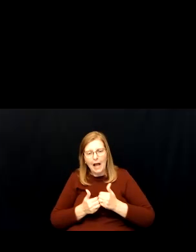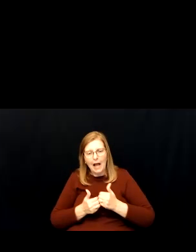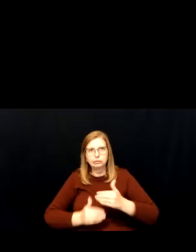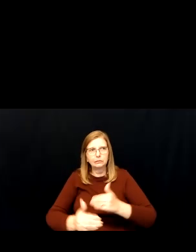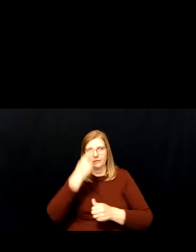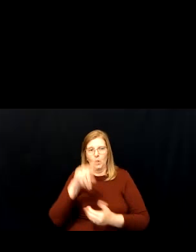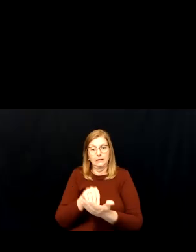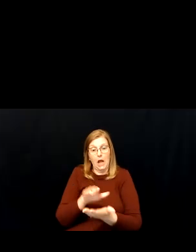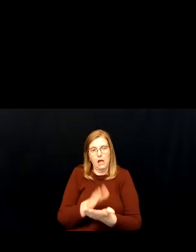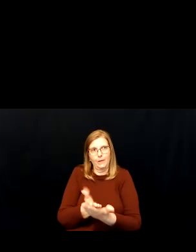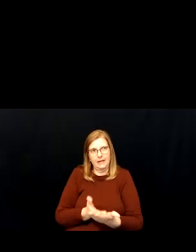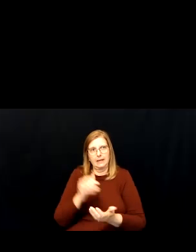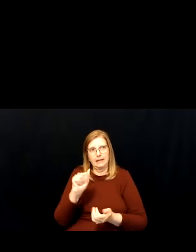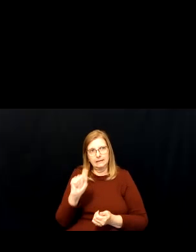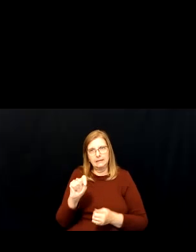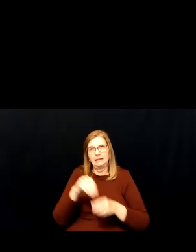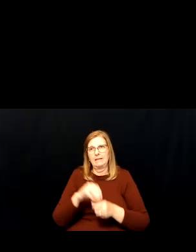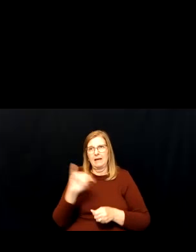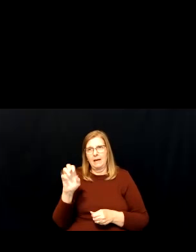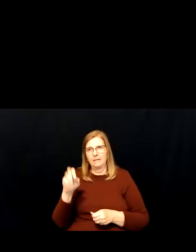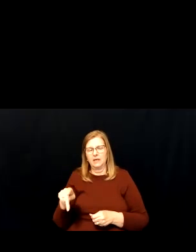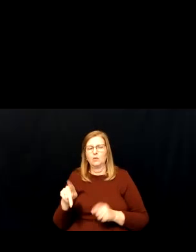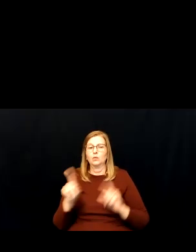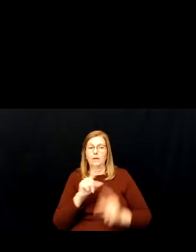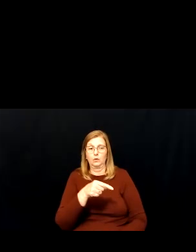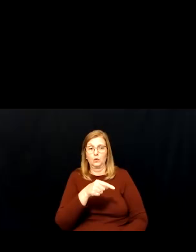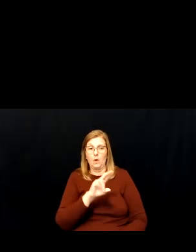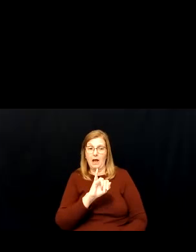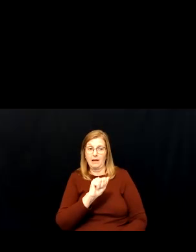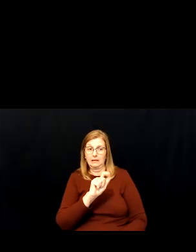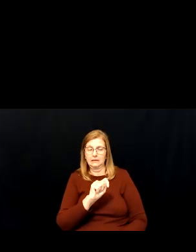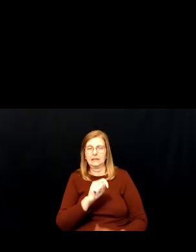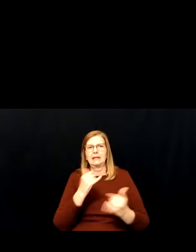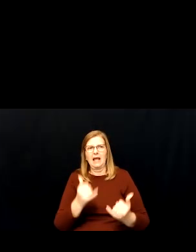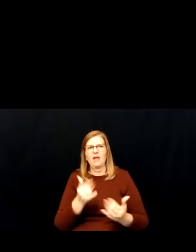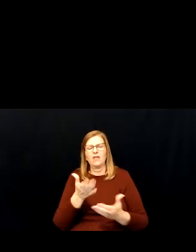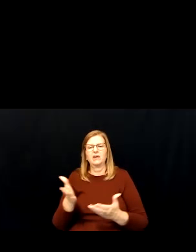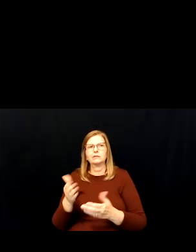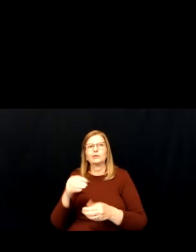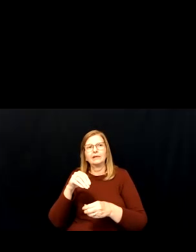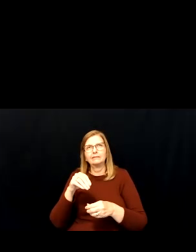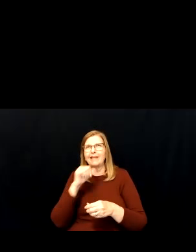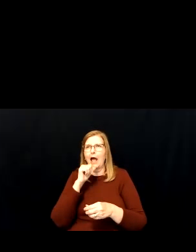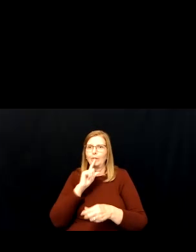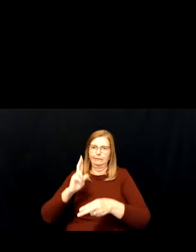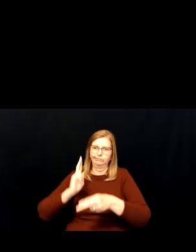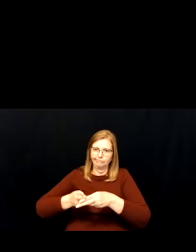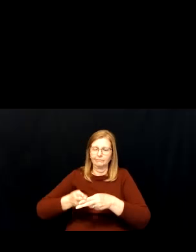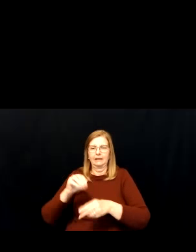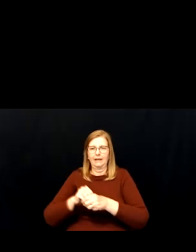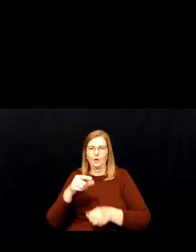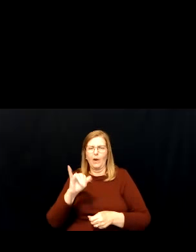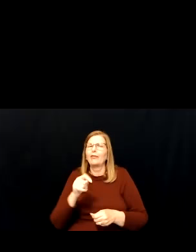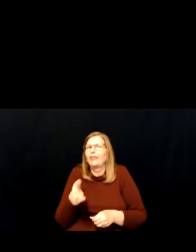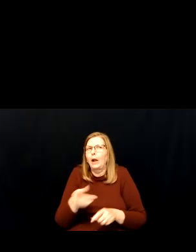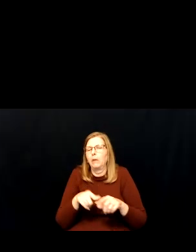procedures for documenting AT in the IEP. I know that we've talked about the quiet, but now let's talk about things that aren't brought up in the quiet specifically. They're in